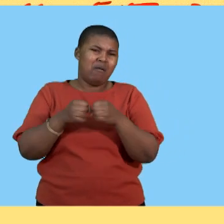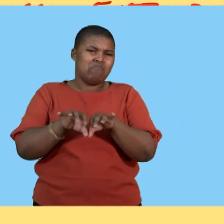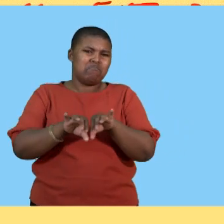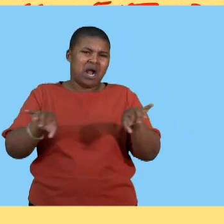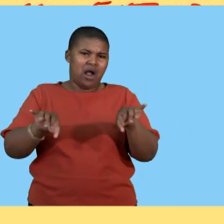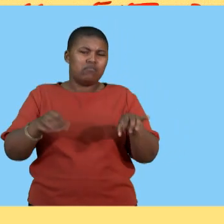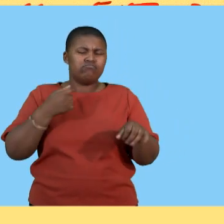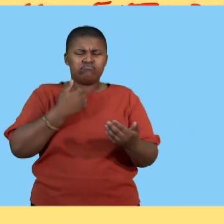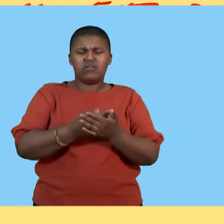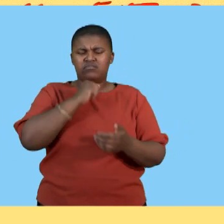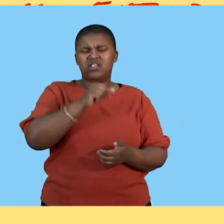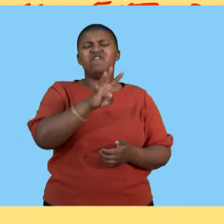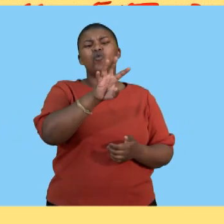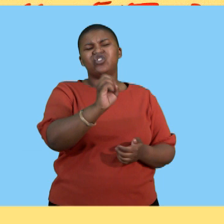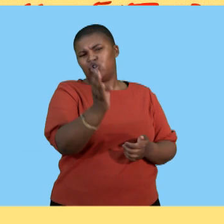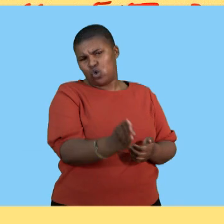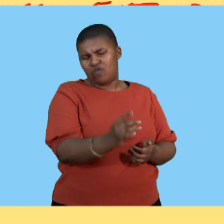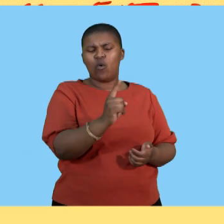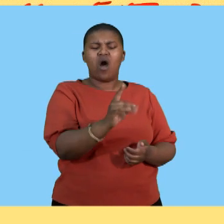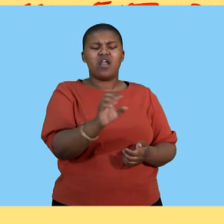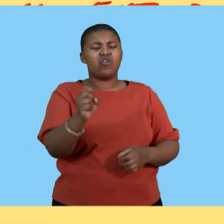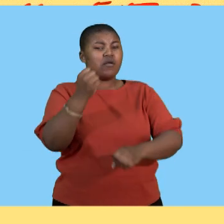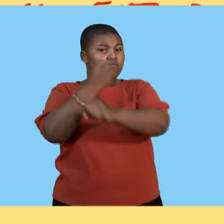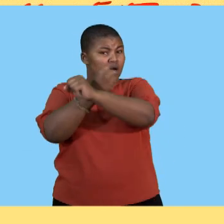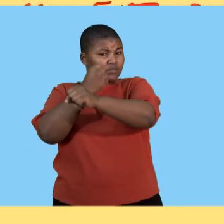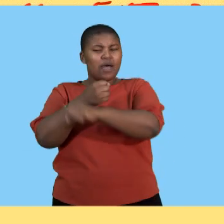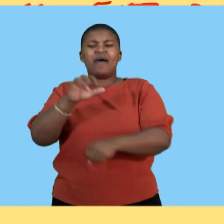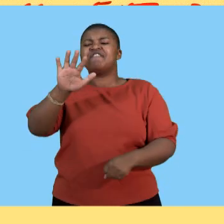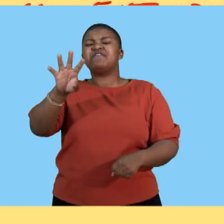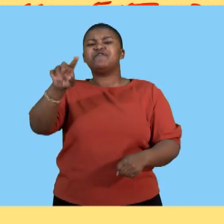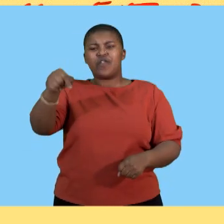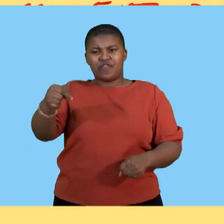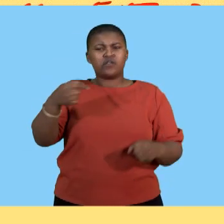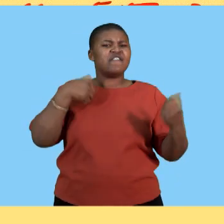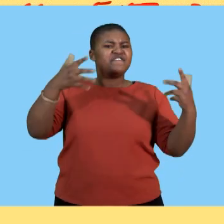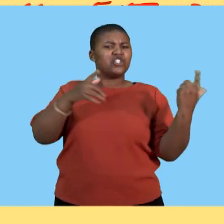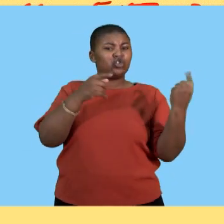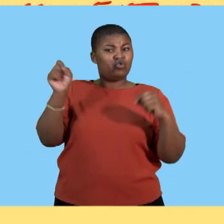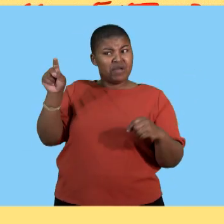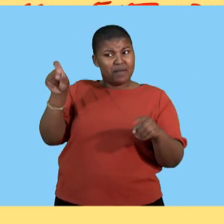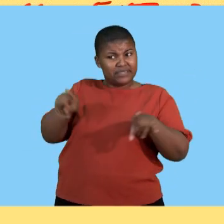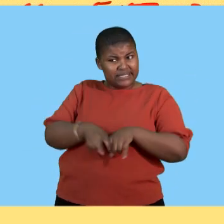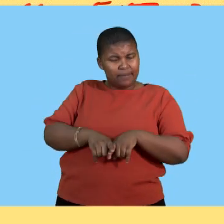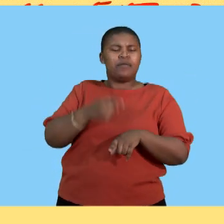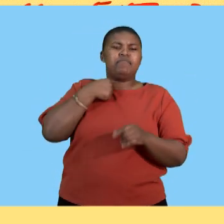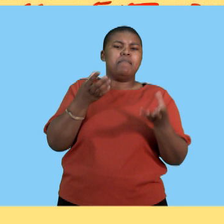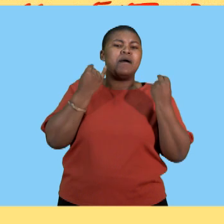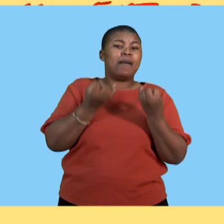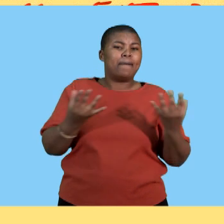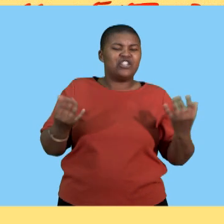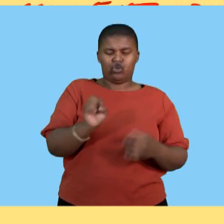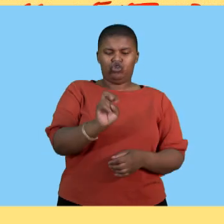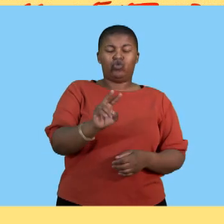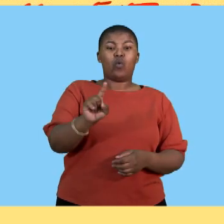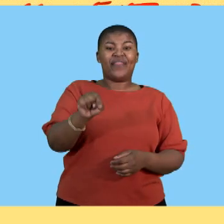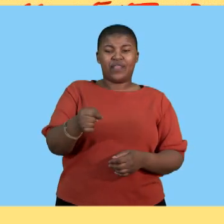say 40 over 100 multiply by 54,000, just as I have done here. And then I'll get an amount